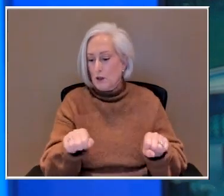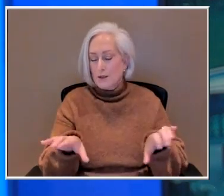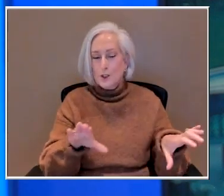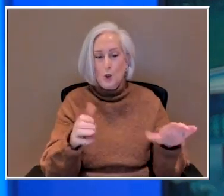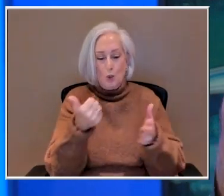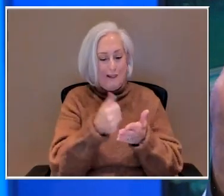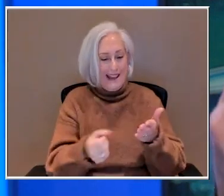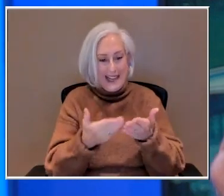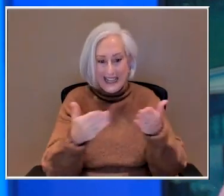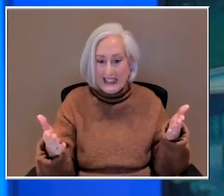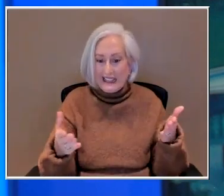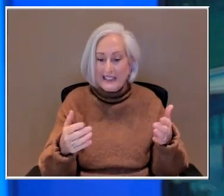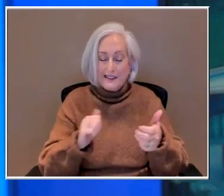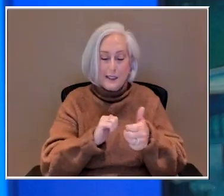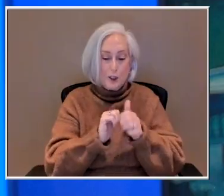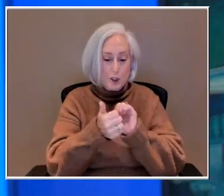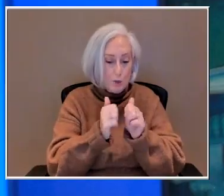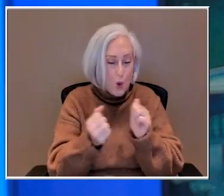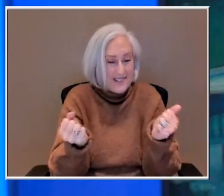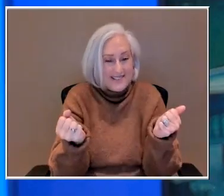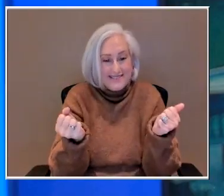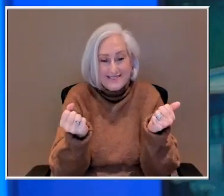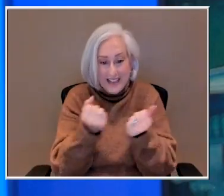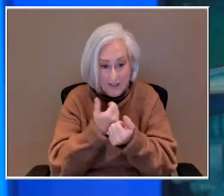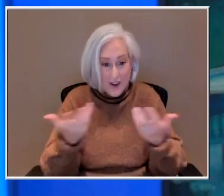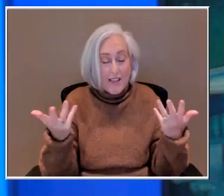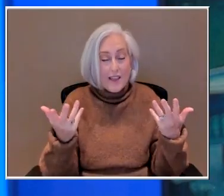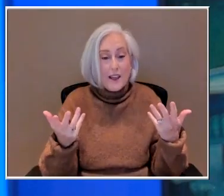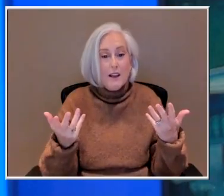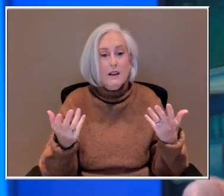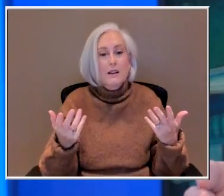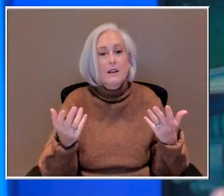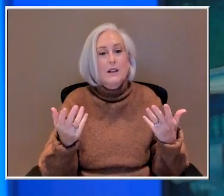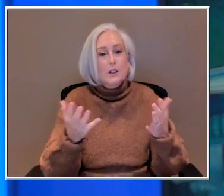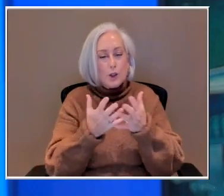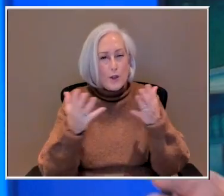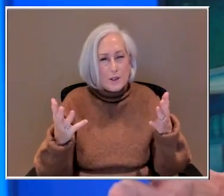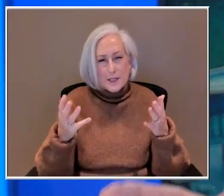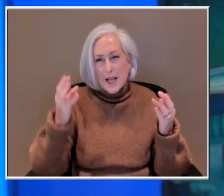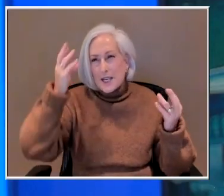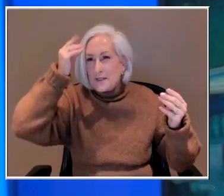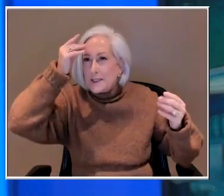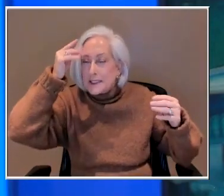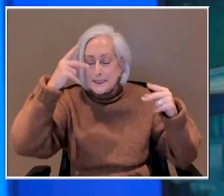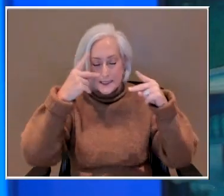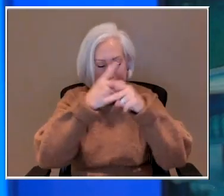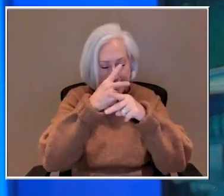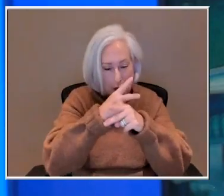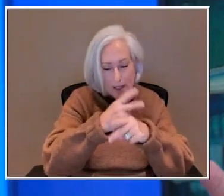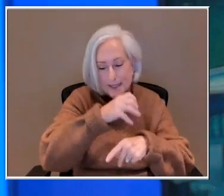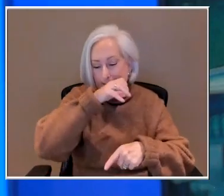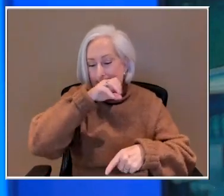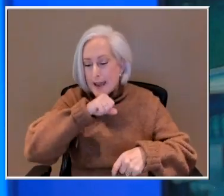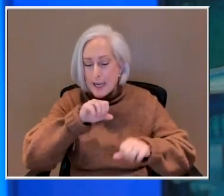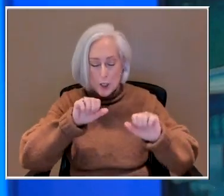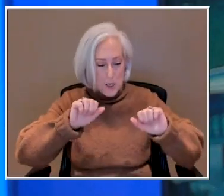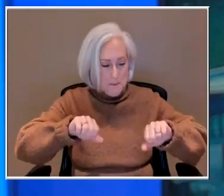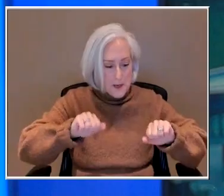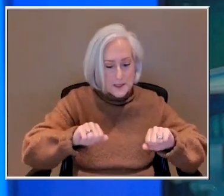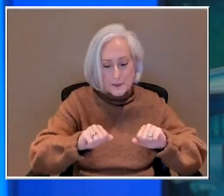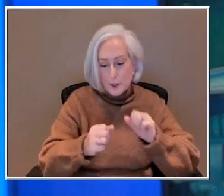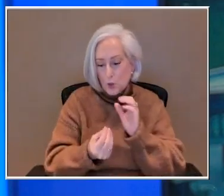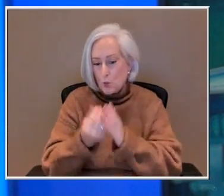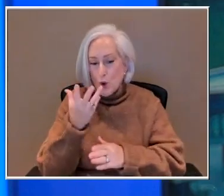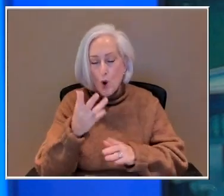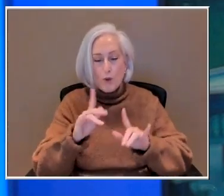all those in consideration. So there's a lot of calculation of age, potential growth, etc. So essentially we're talking about